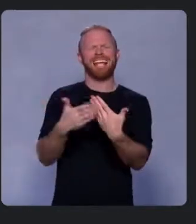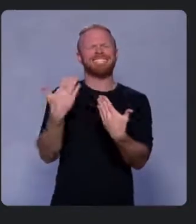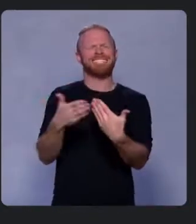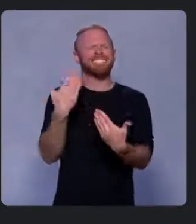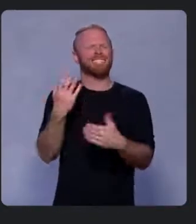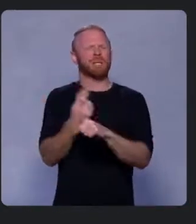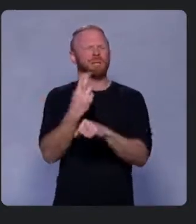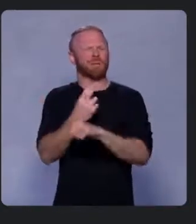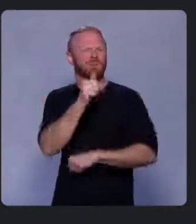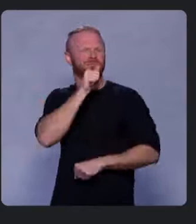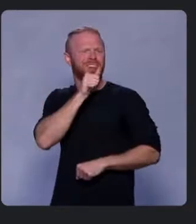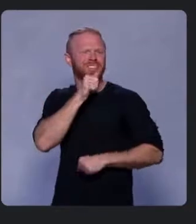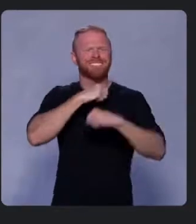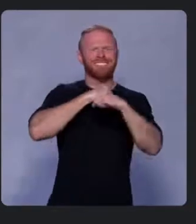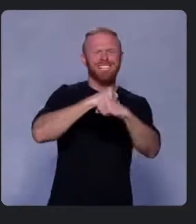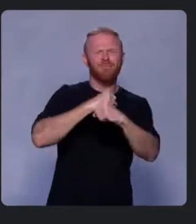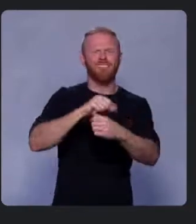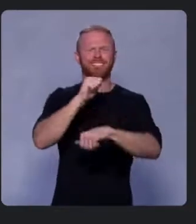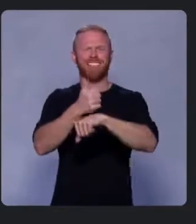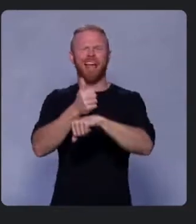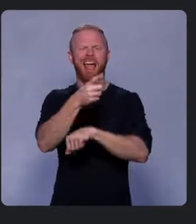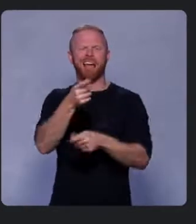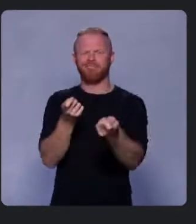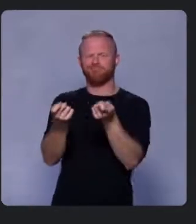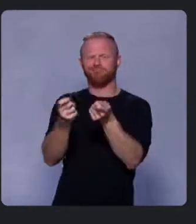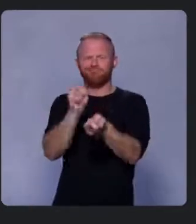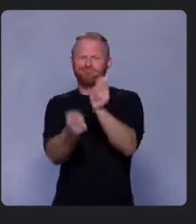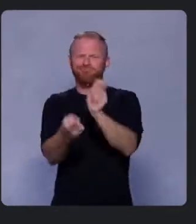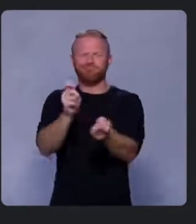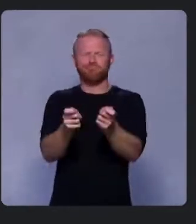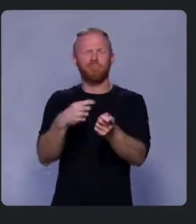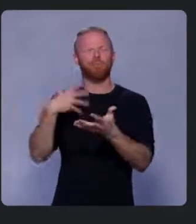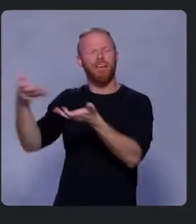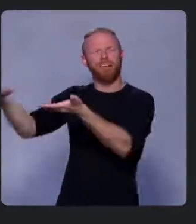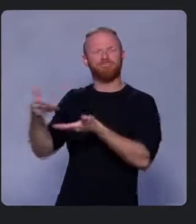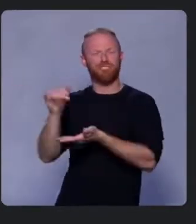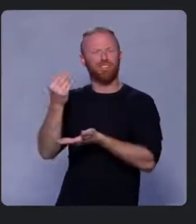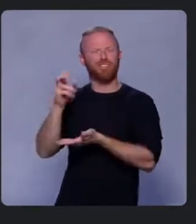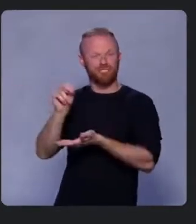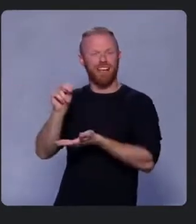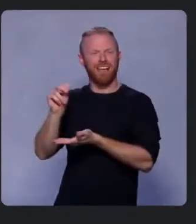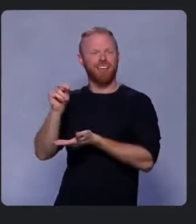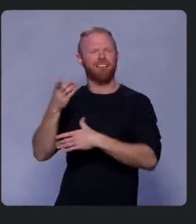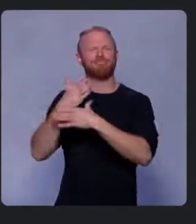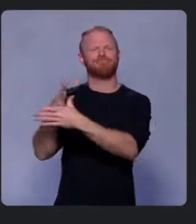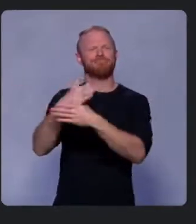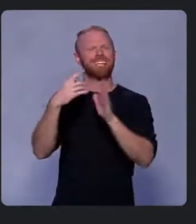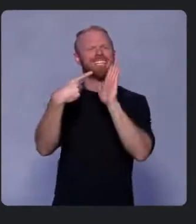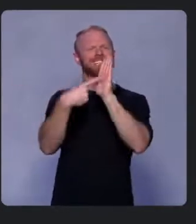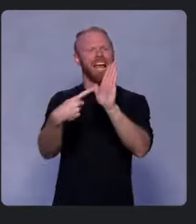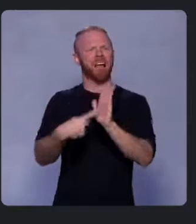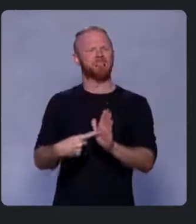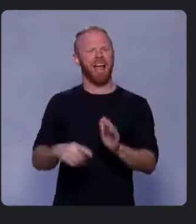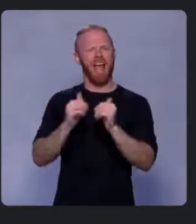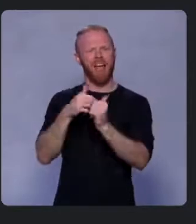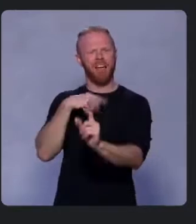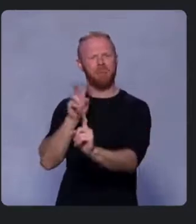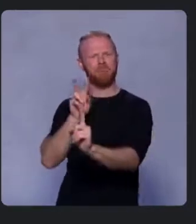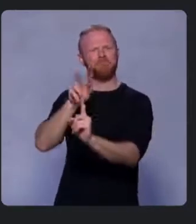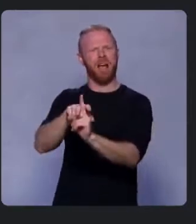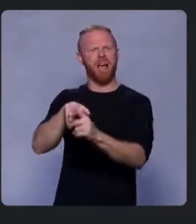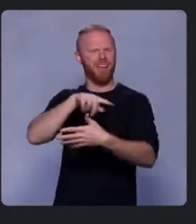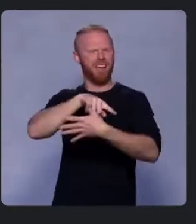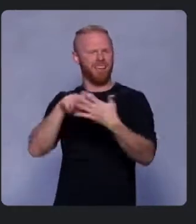settings so you are in control. I'd like to invite Jen on stage to share some examples of how we apply